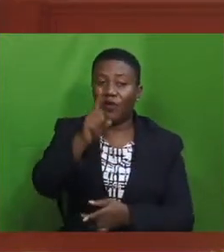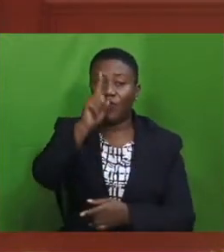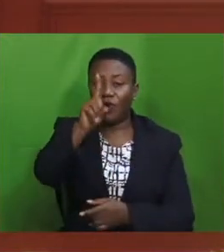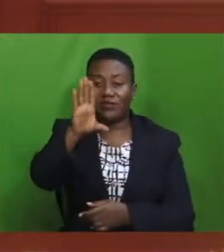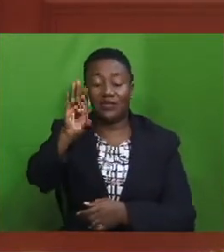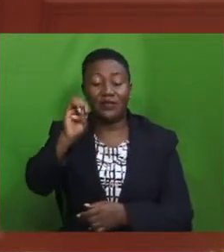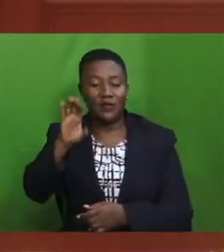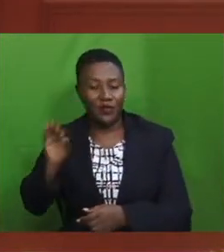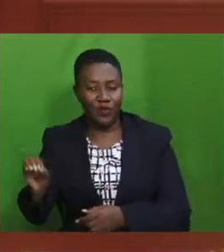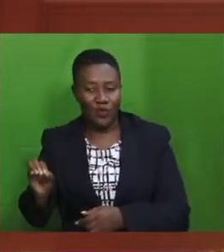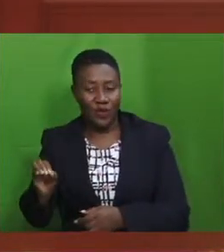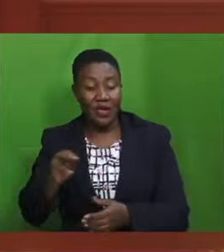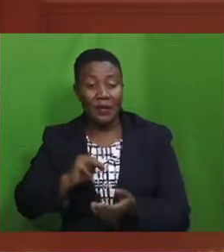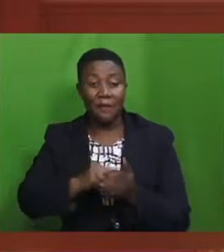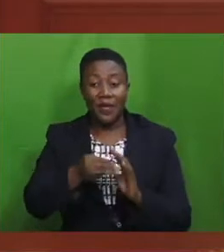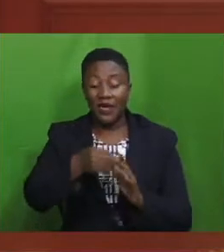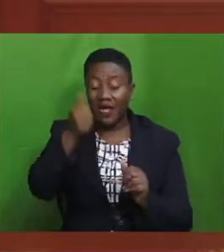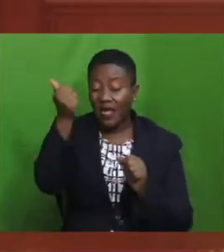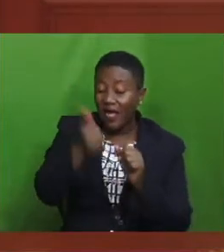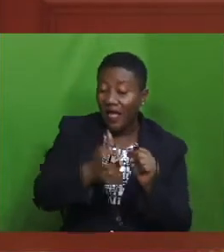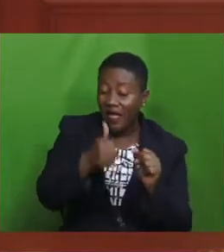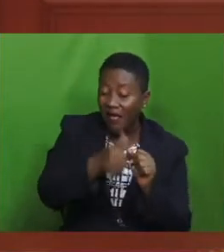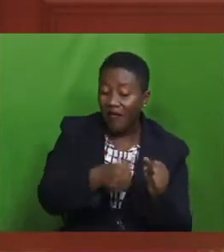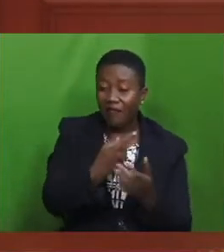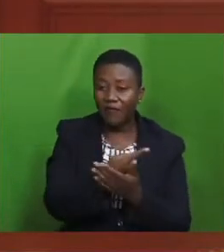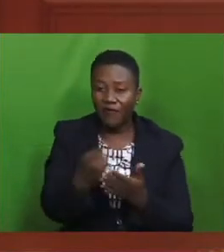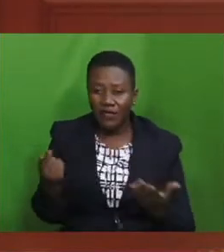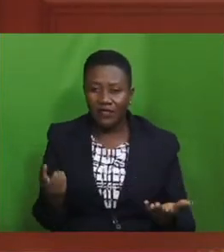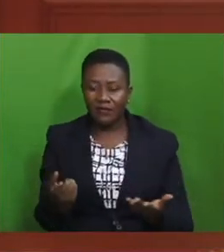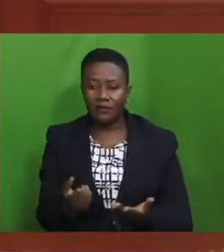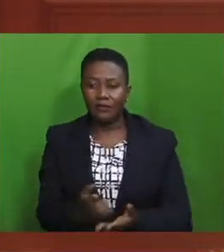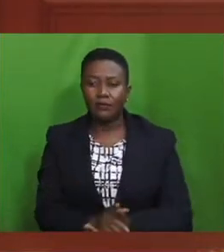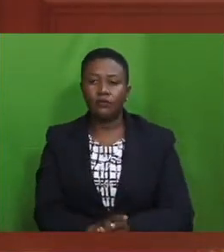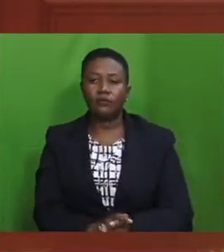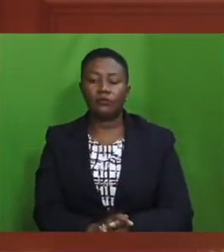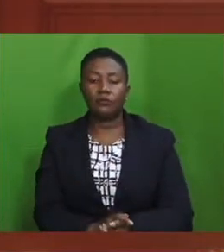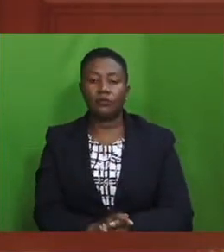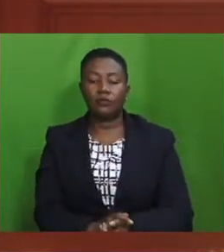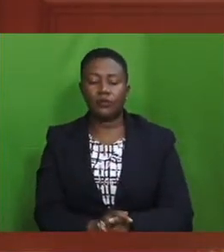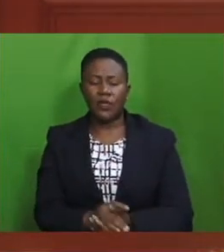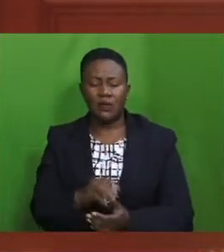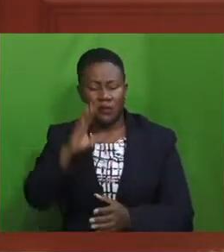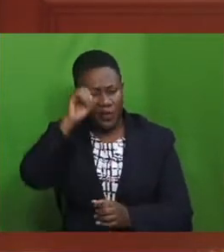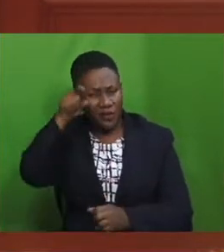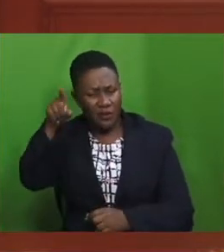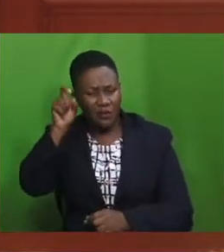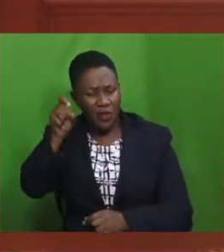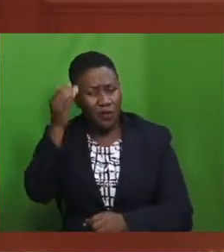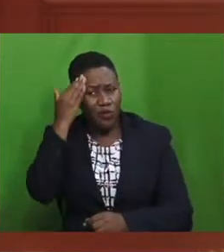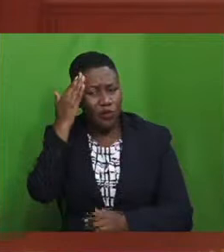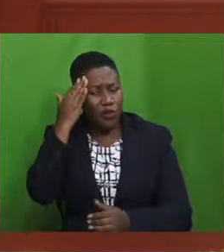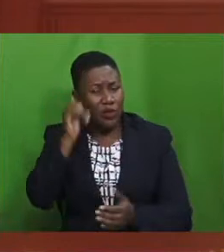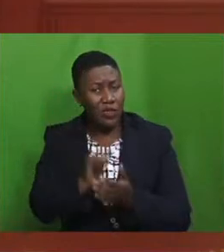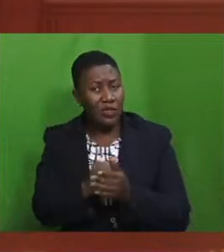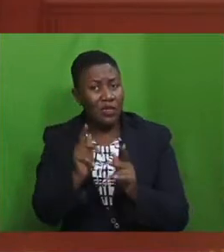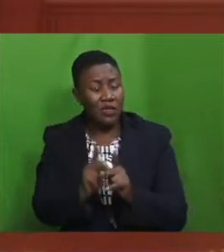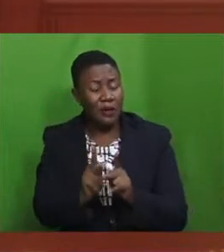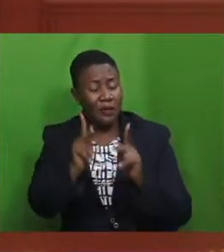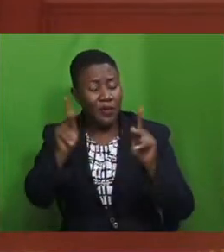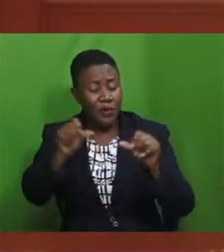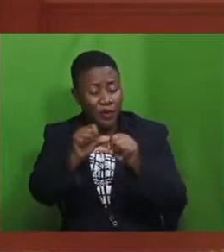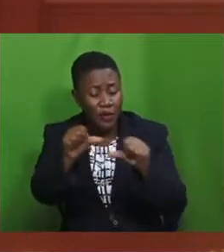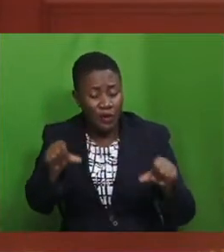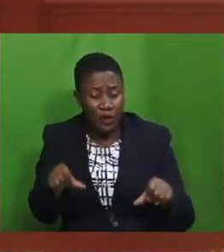1 week, 1 CEO. 1 week, 1 board. He must know that the public sector boards